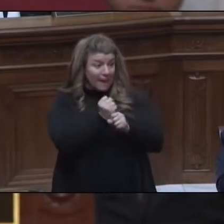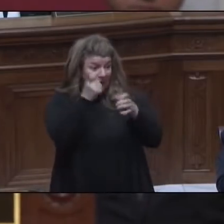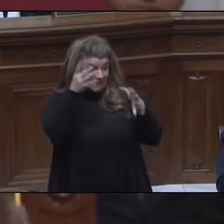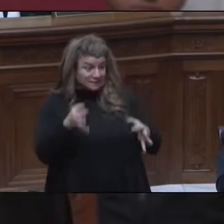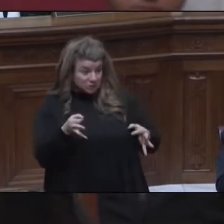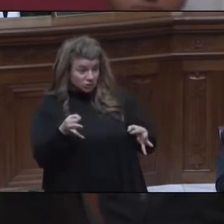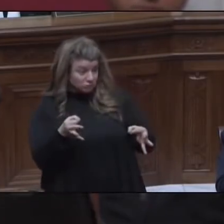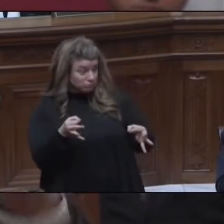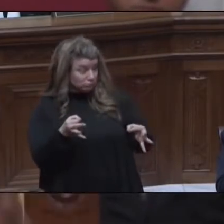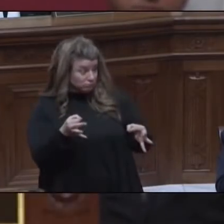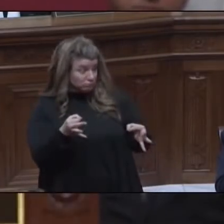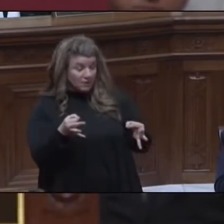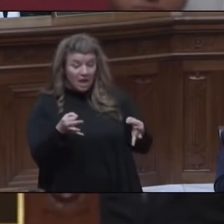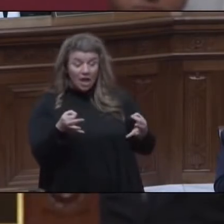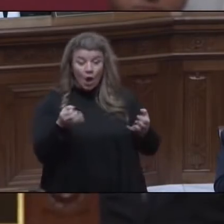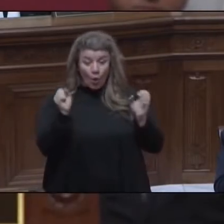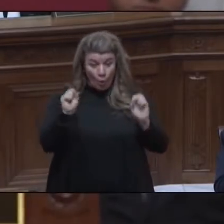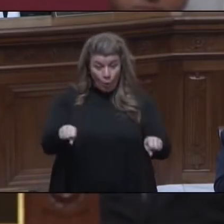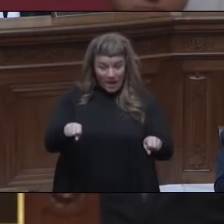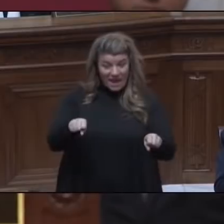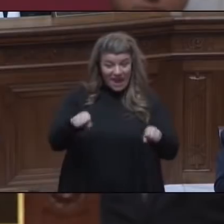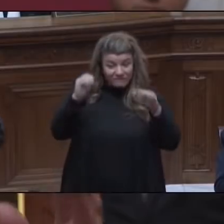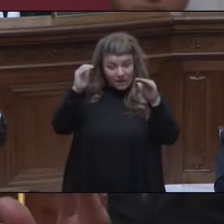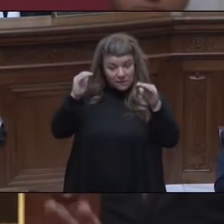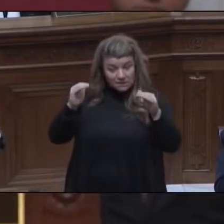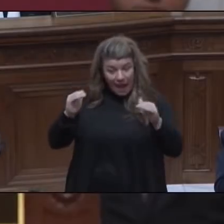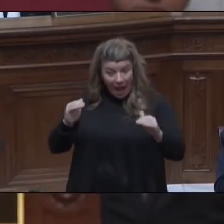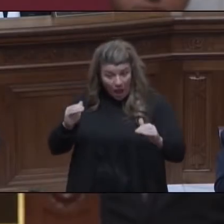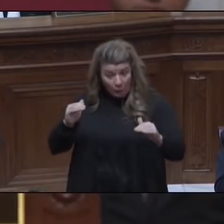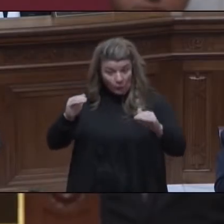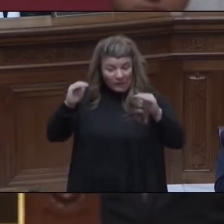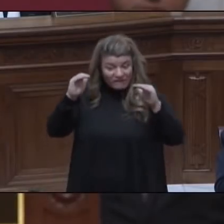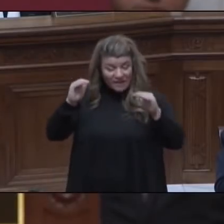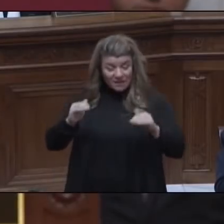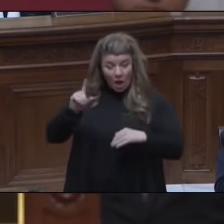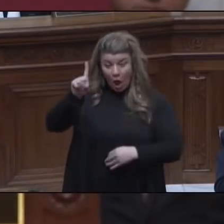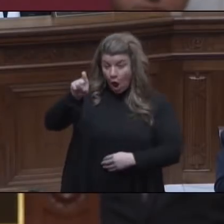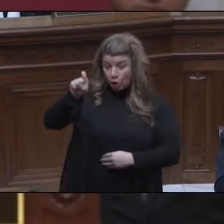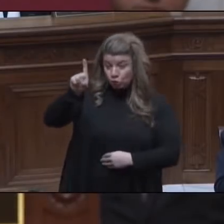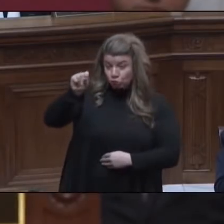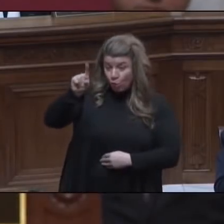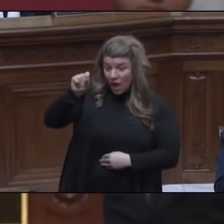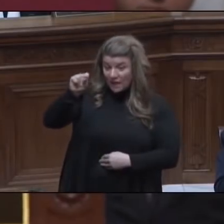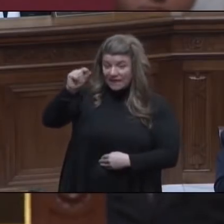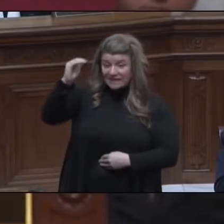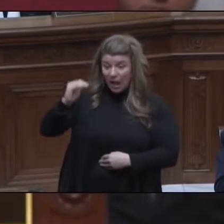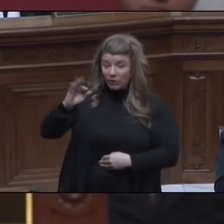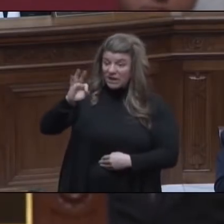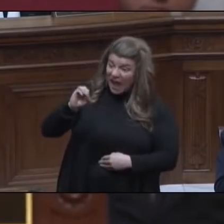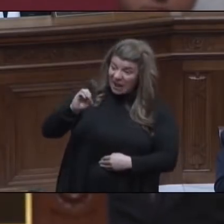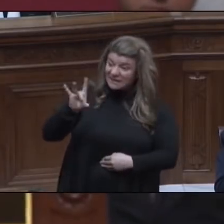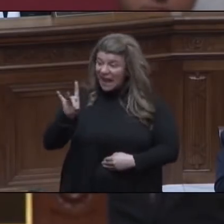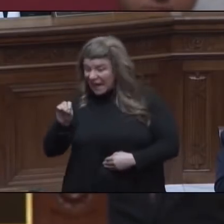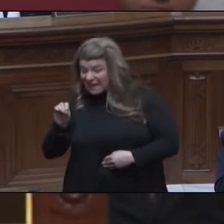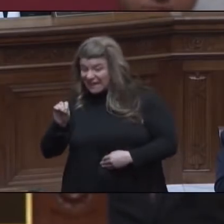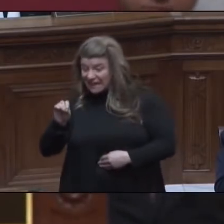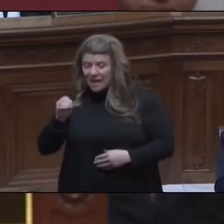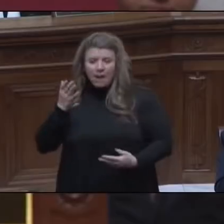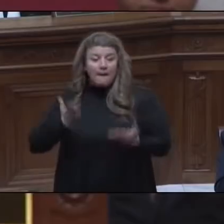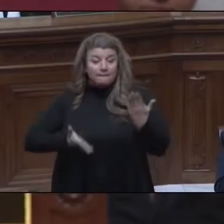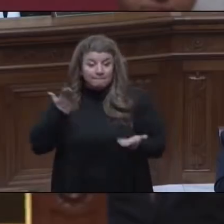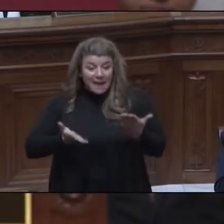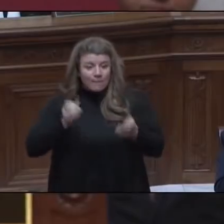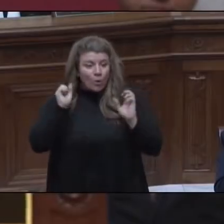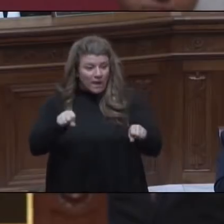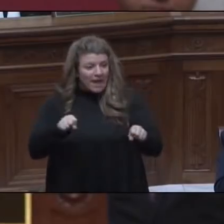We can phase it down. We can phase down from 120 beds to 90 or 80, and maybe we